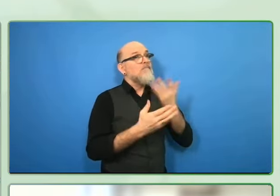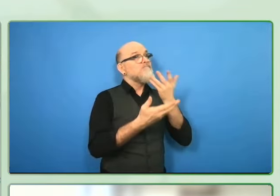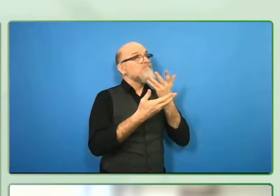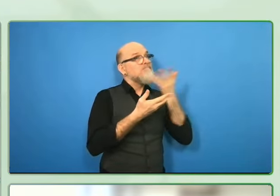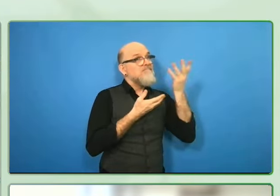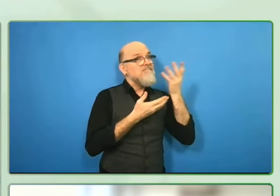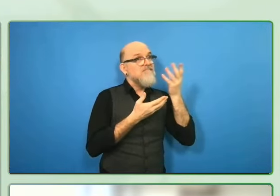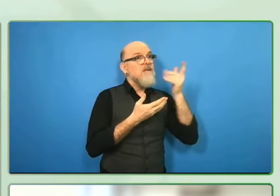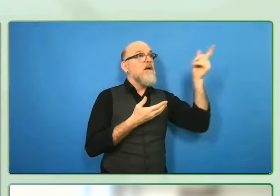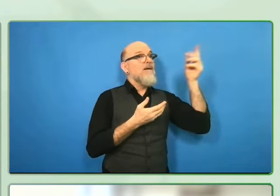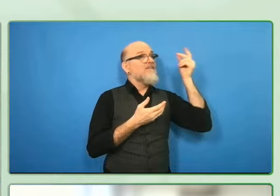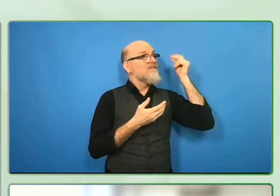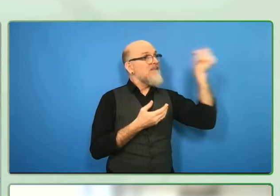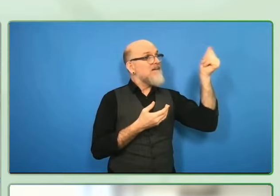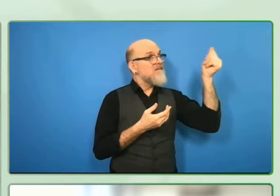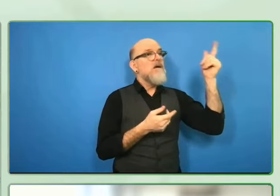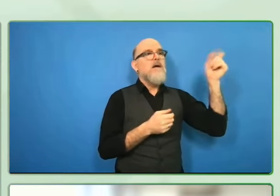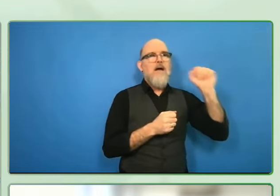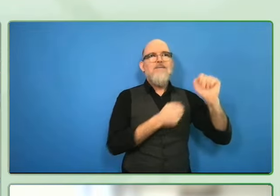And